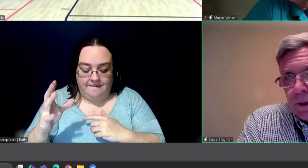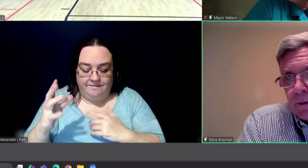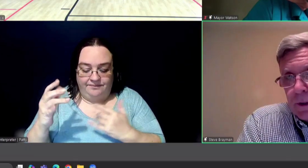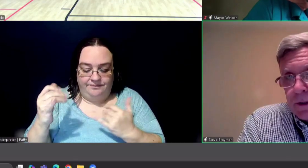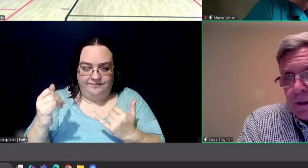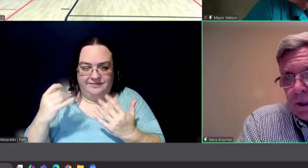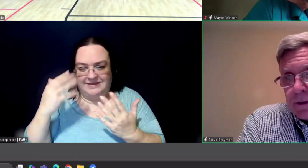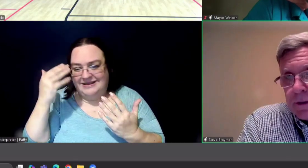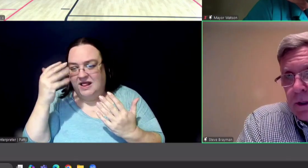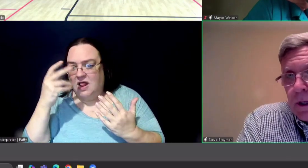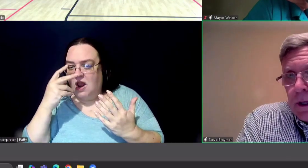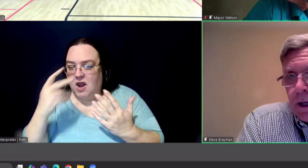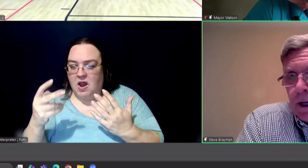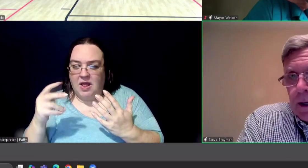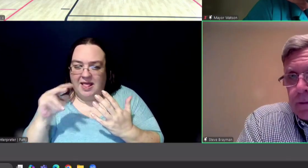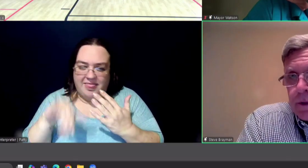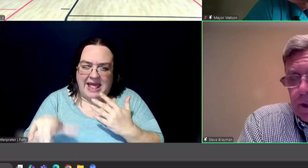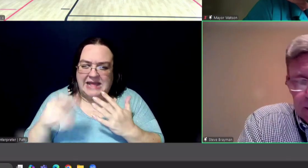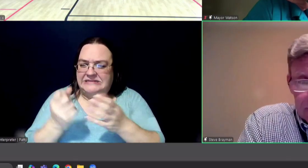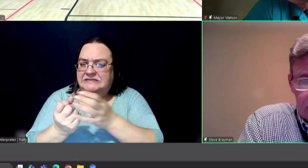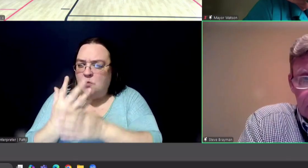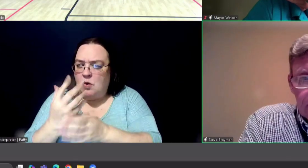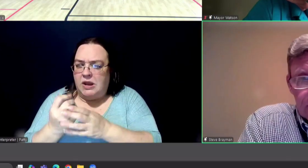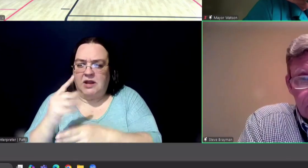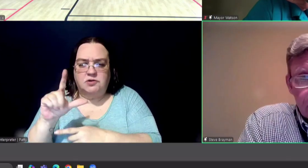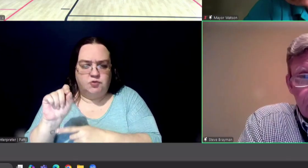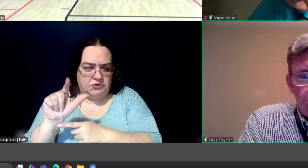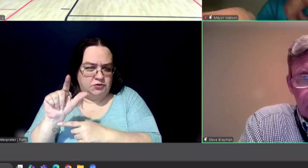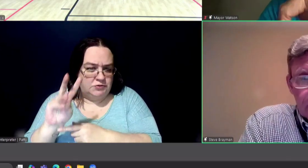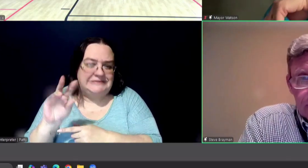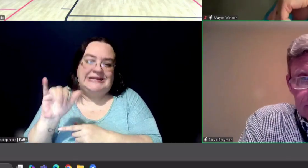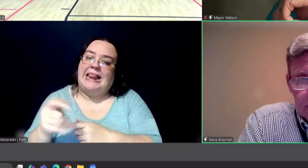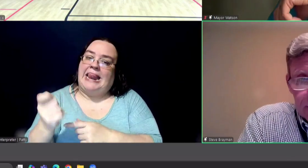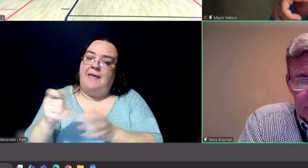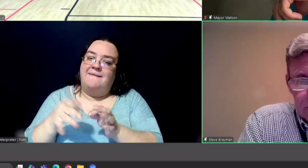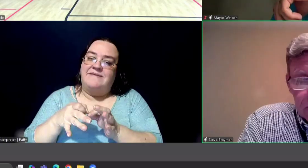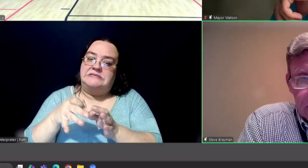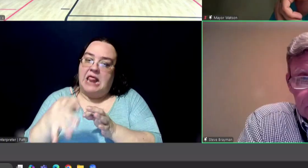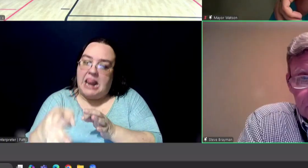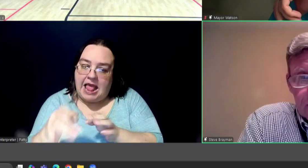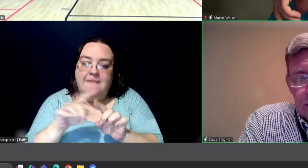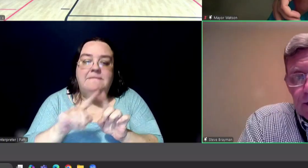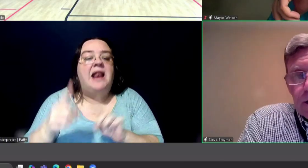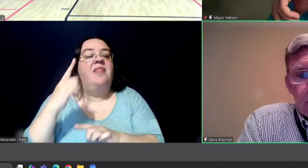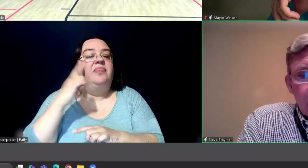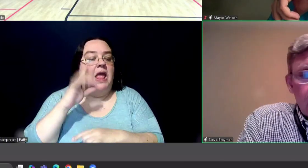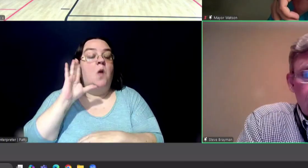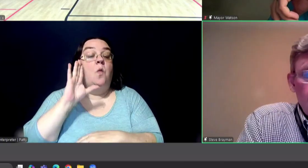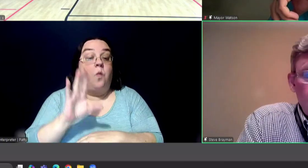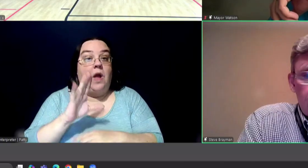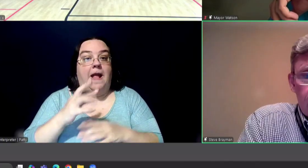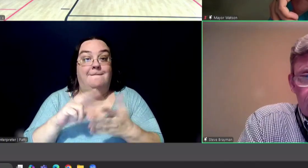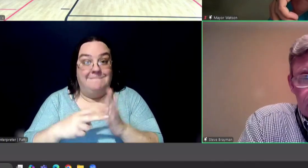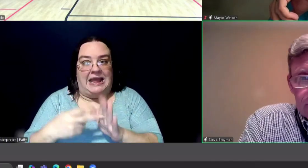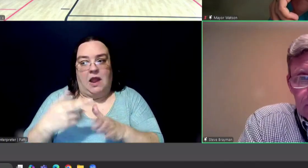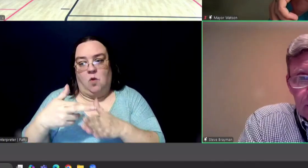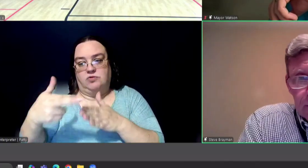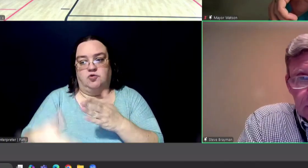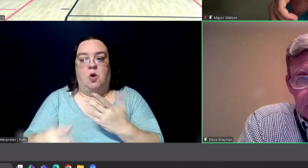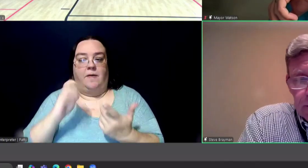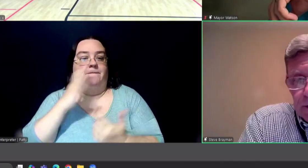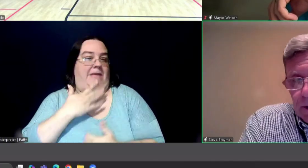spring 2026. So that is delayed a little bit, but I think it's actually going to be a better product. One of the